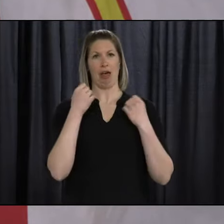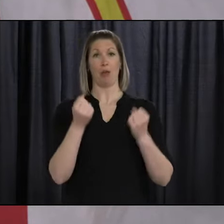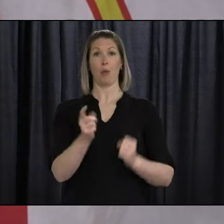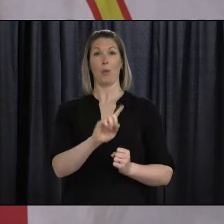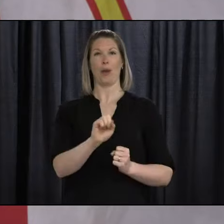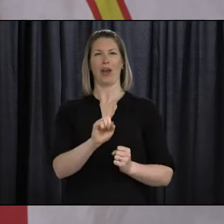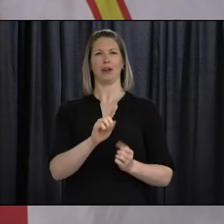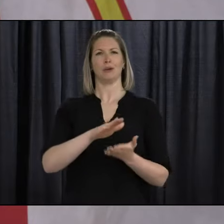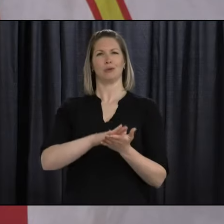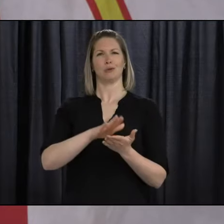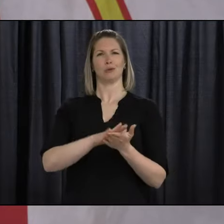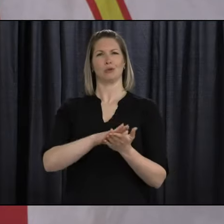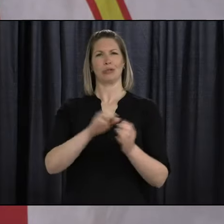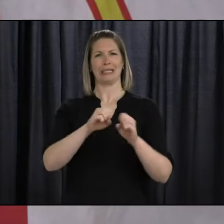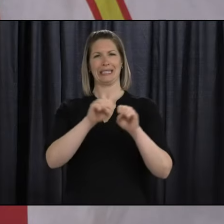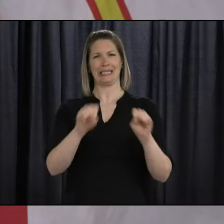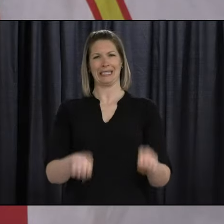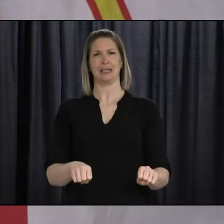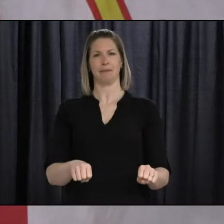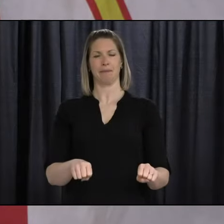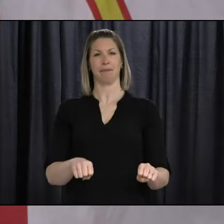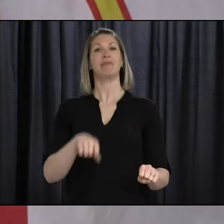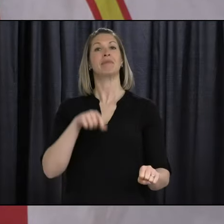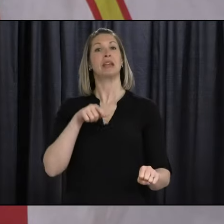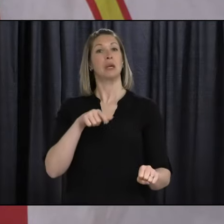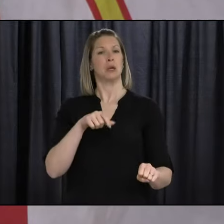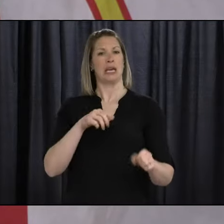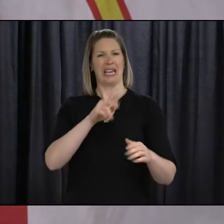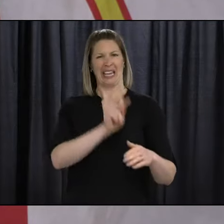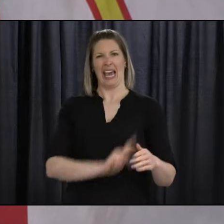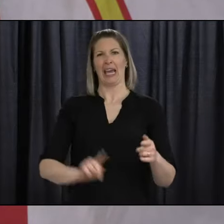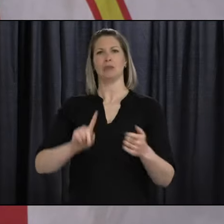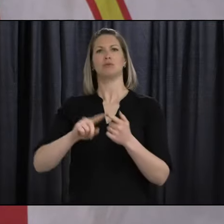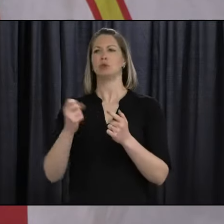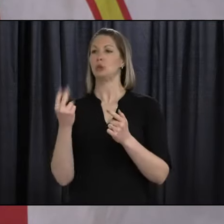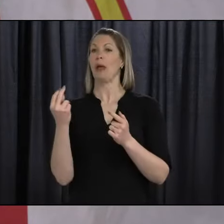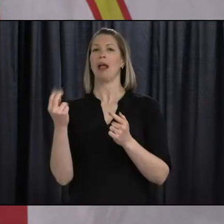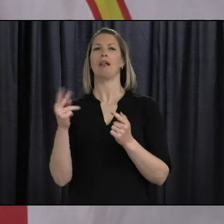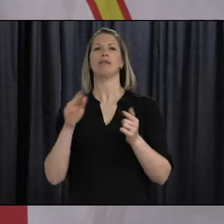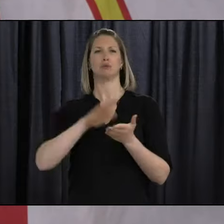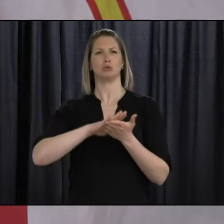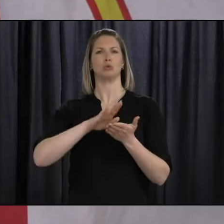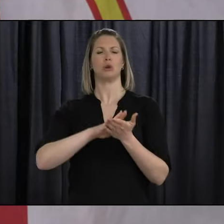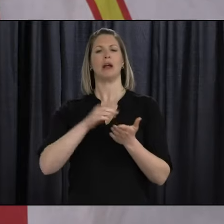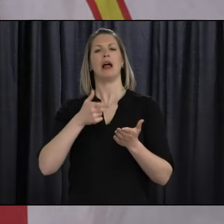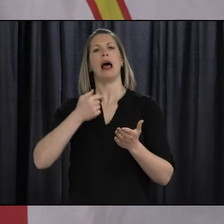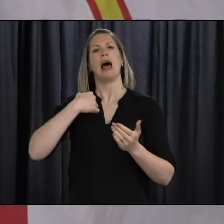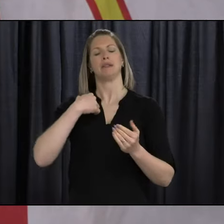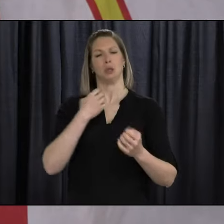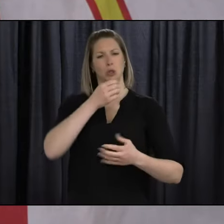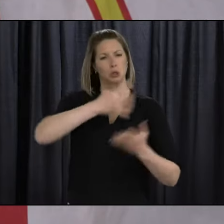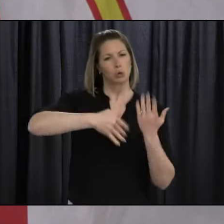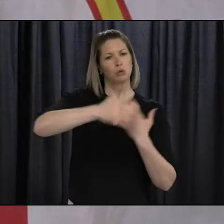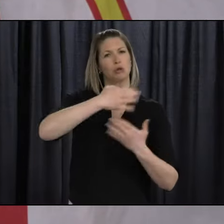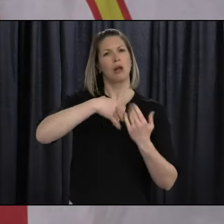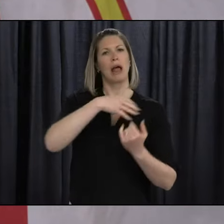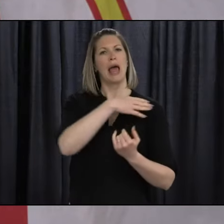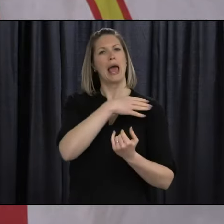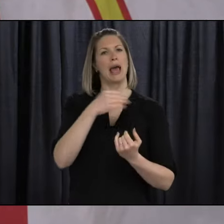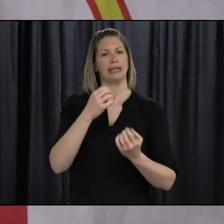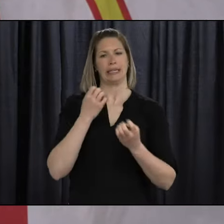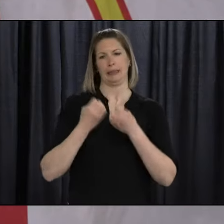place some social and emotional learning resources. This is to support the health curriculum within our school system. It's no